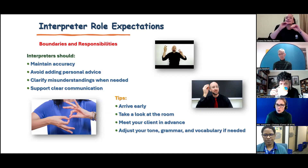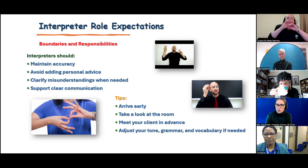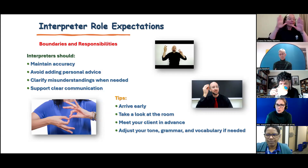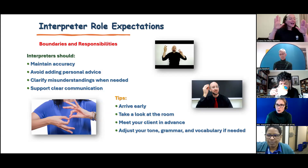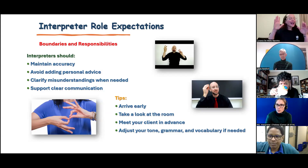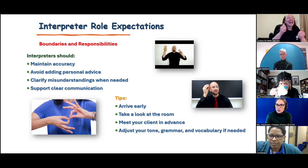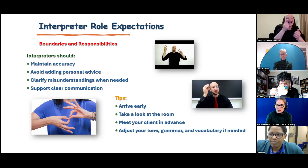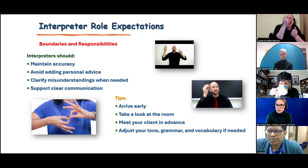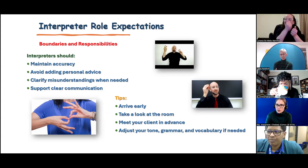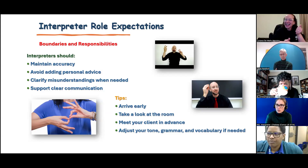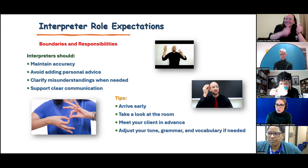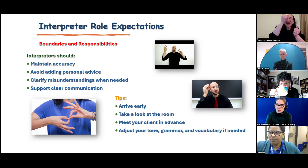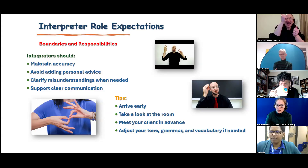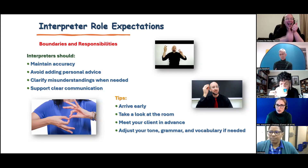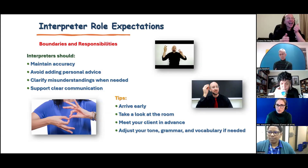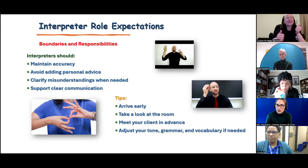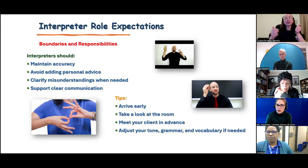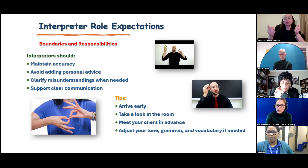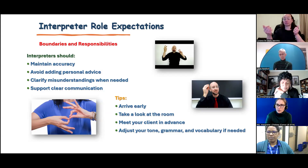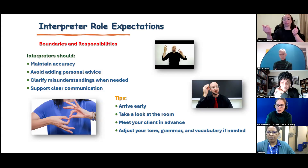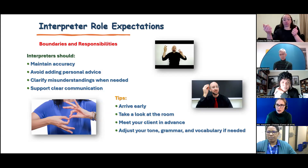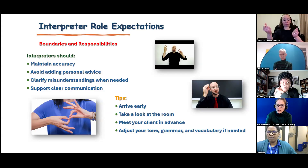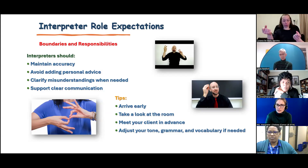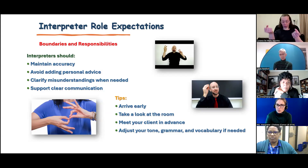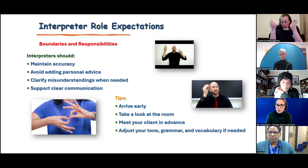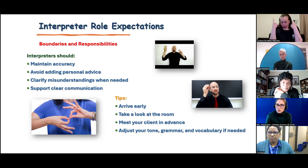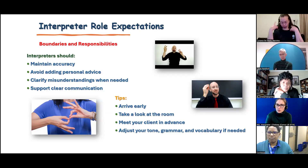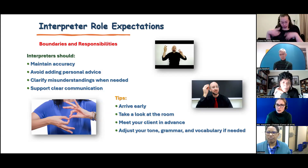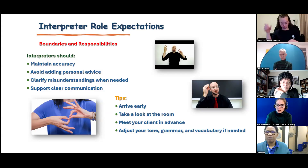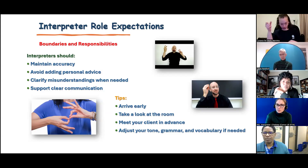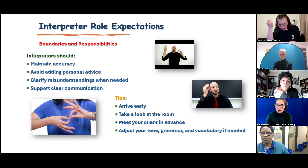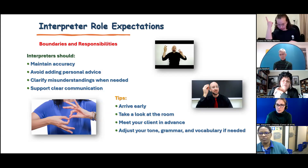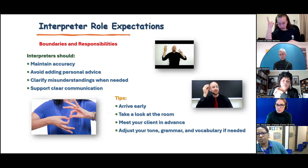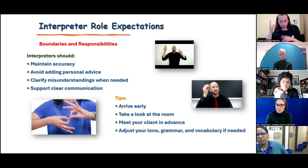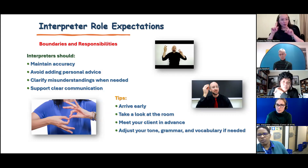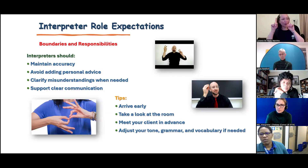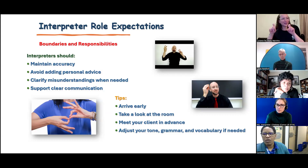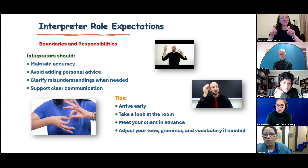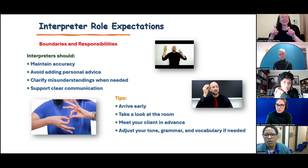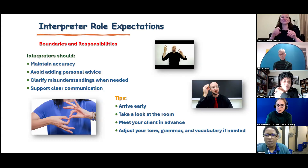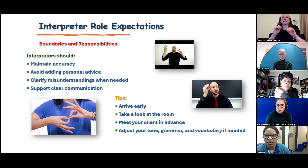You don't want to put your opinions out there. You do need to clarify everything anytime you don't understand something.